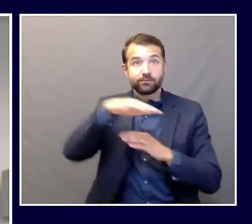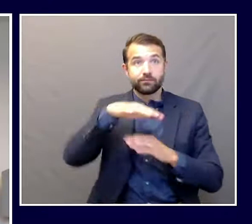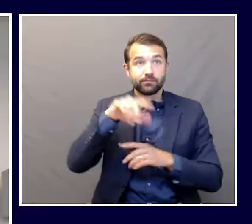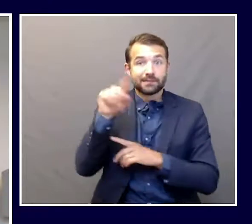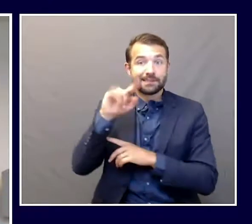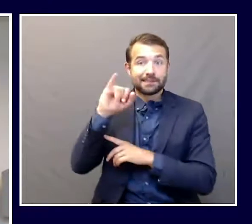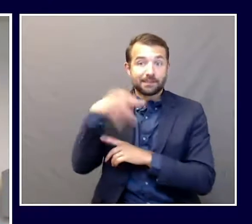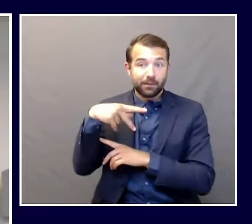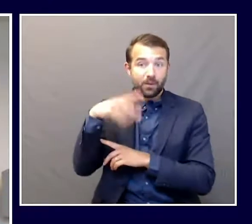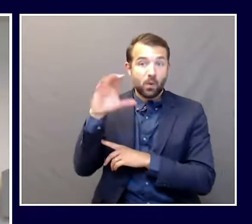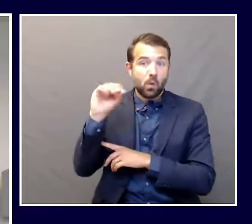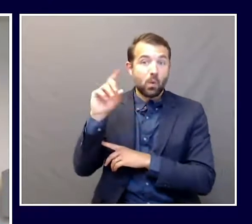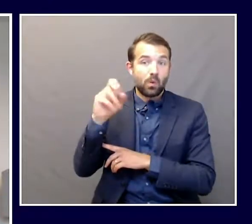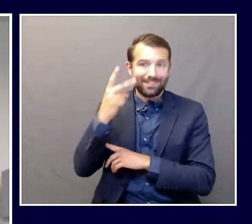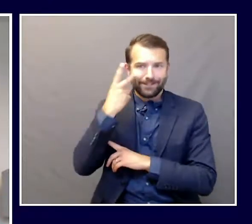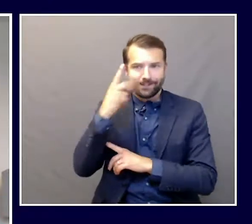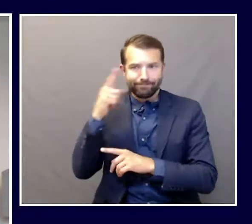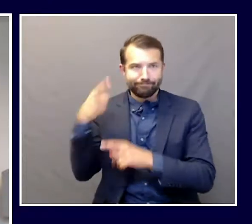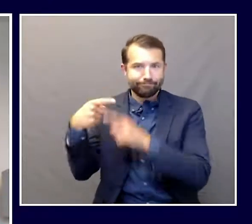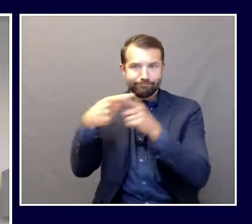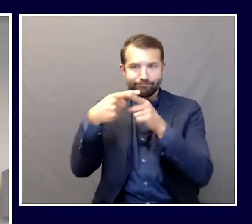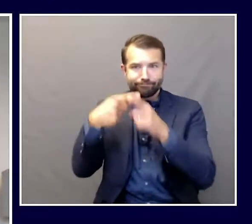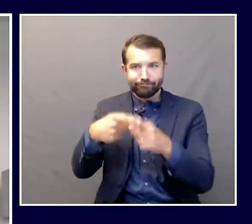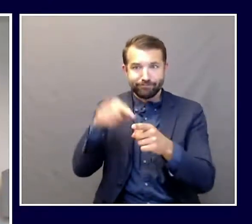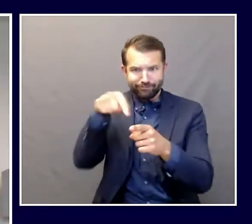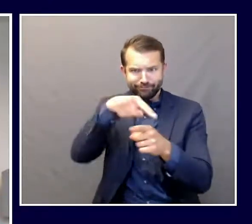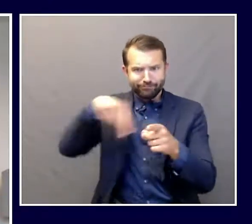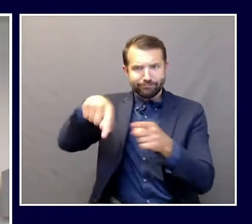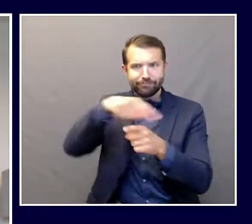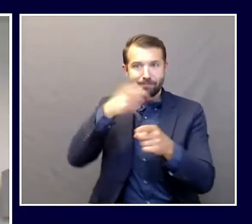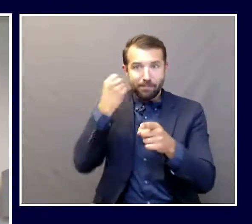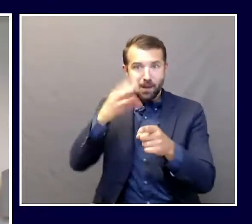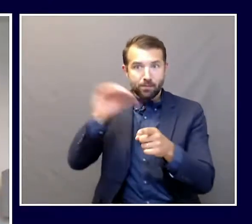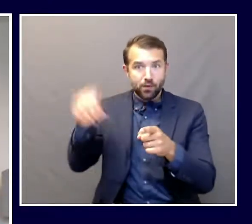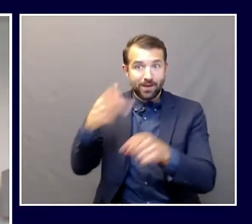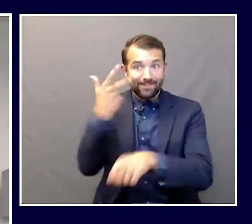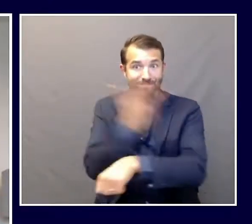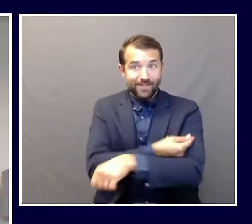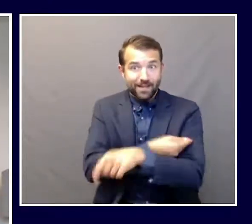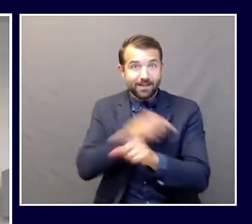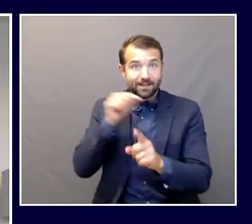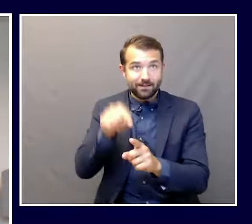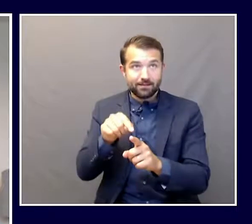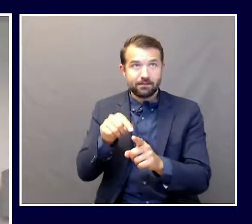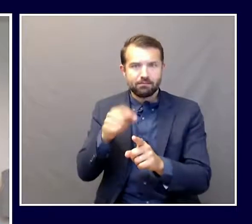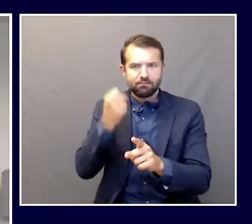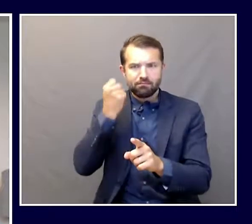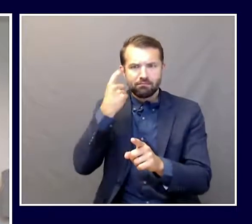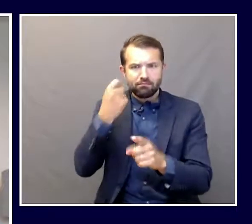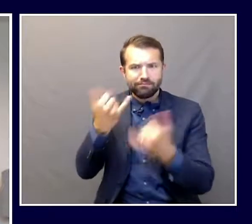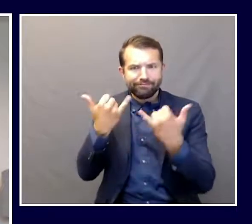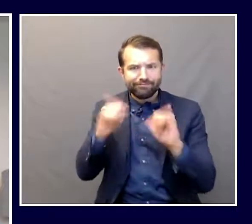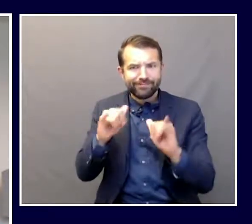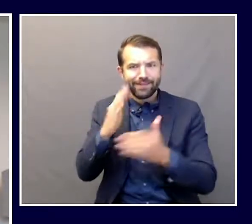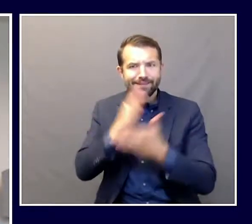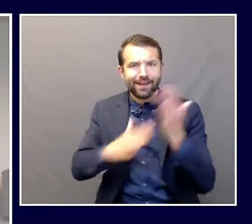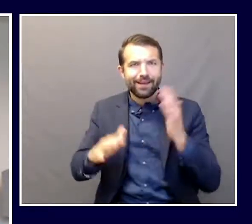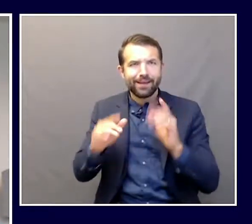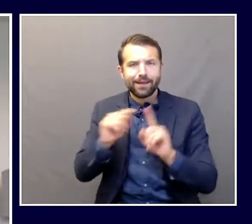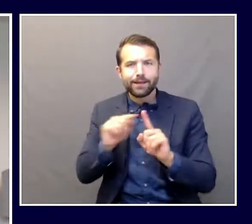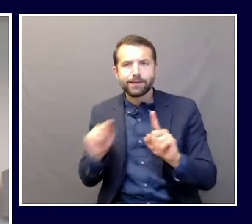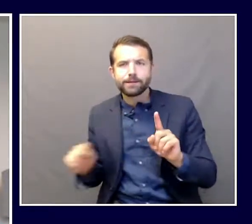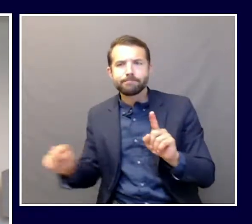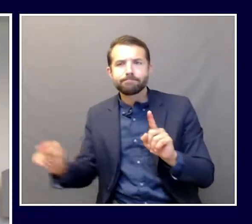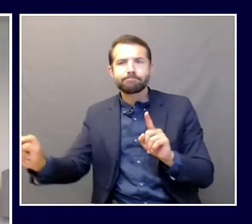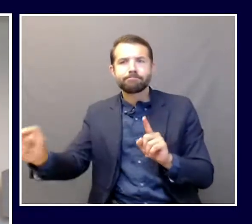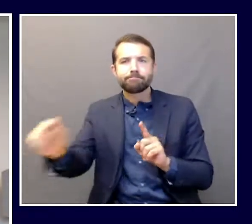unvaccinated. Perhaps again, because their employment situation means that it's tough for them to get vaccinated at a time that works for them,